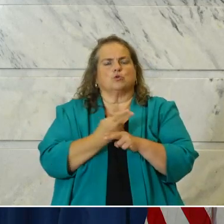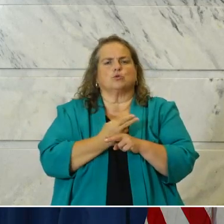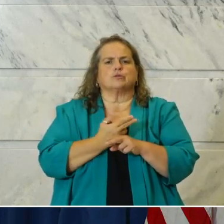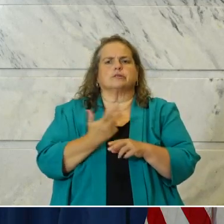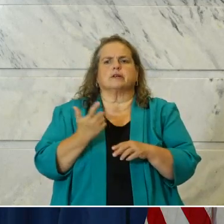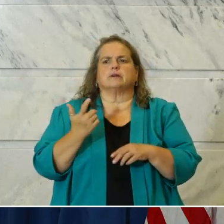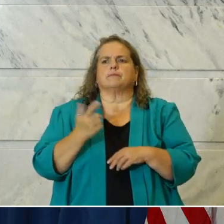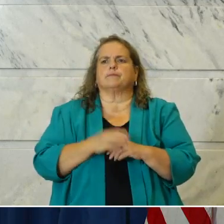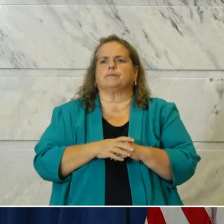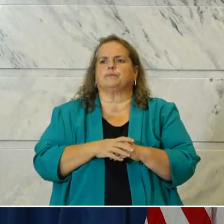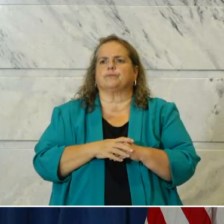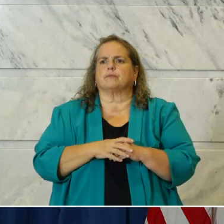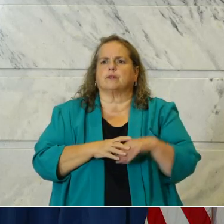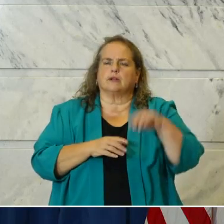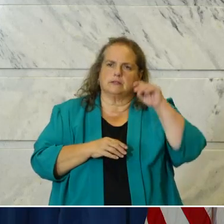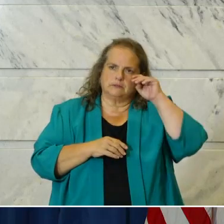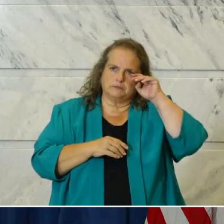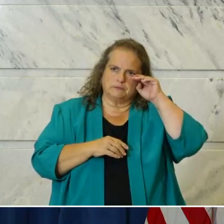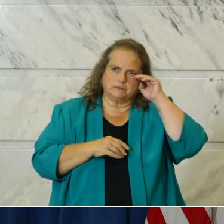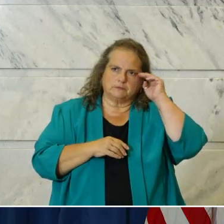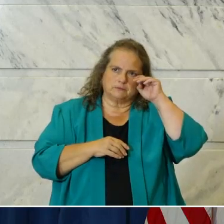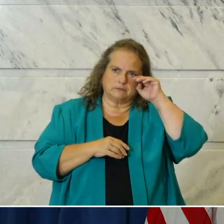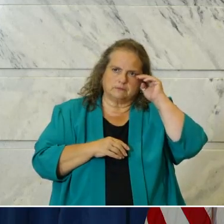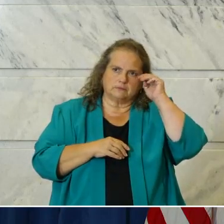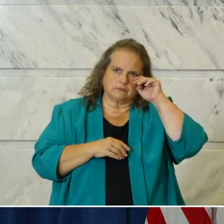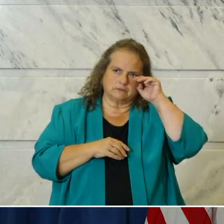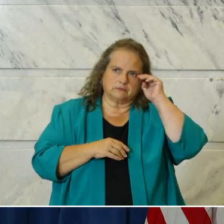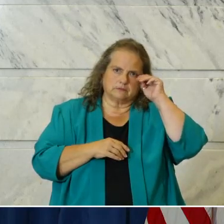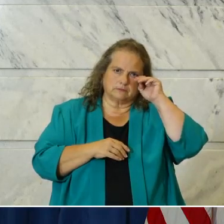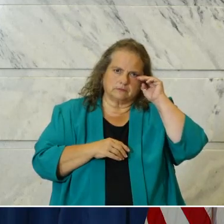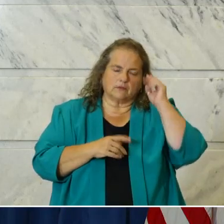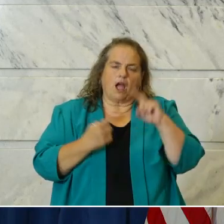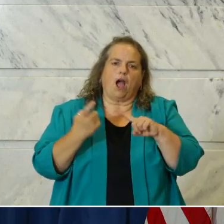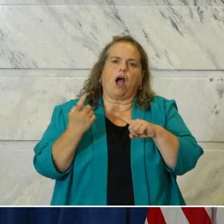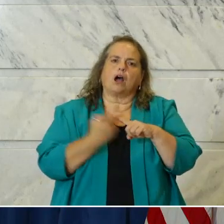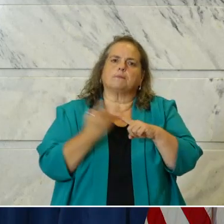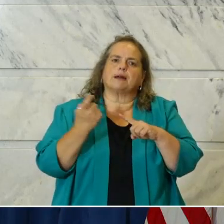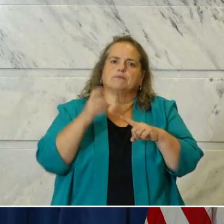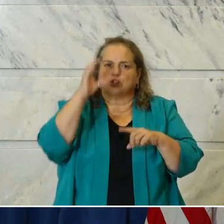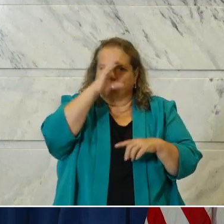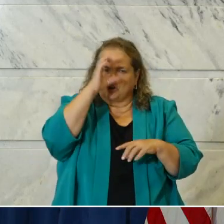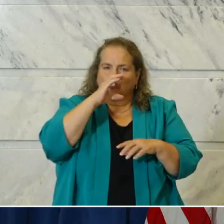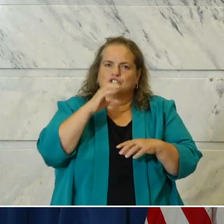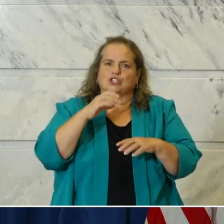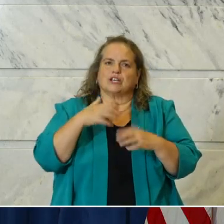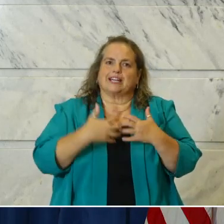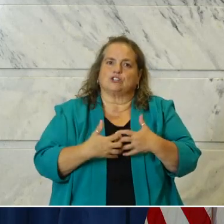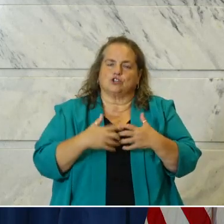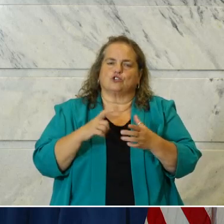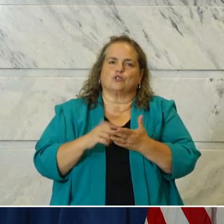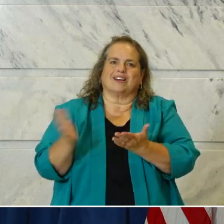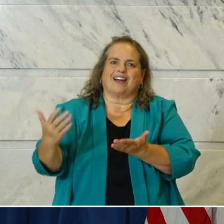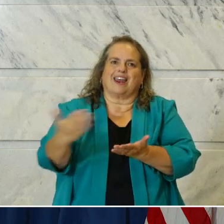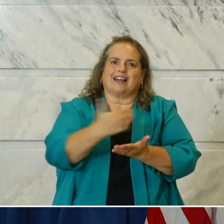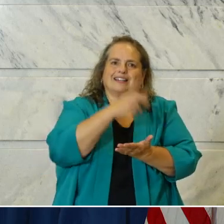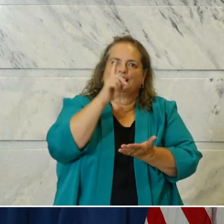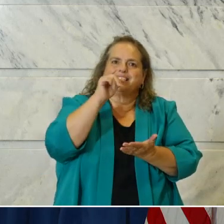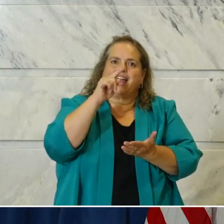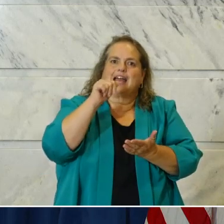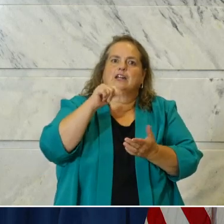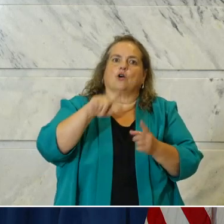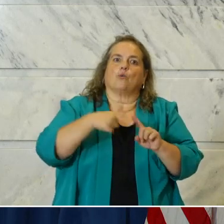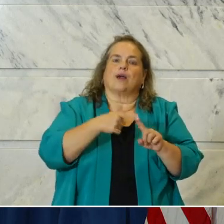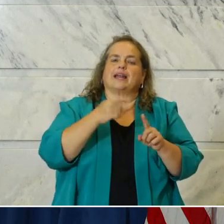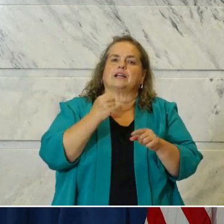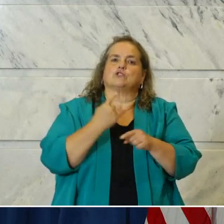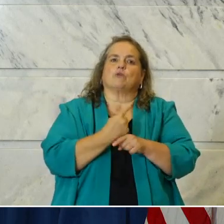search engines, for lack of a better term, to collect data when we regularly report it. But what they don't